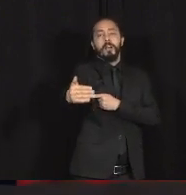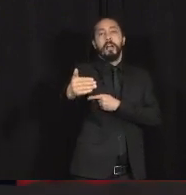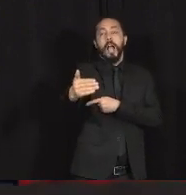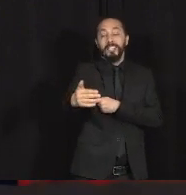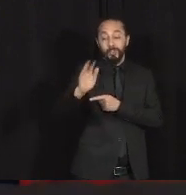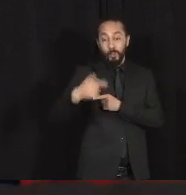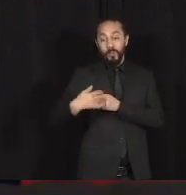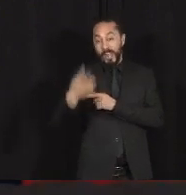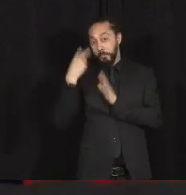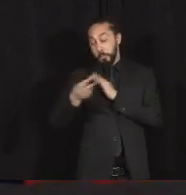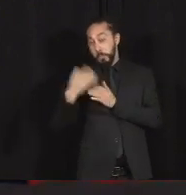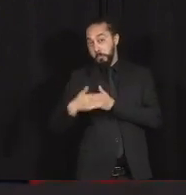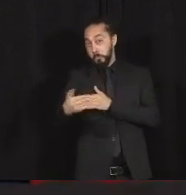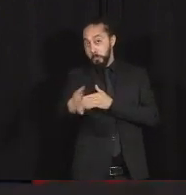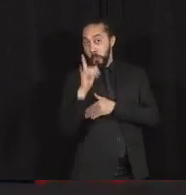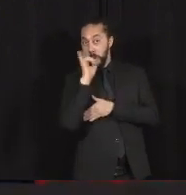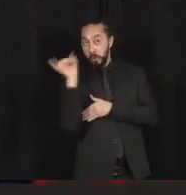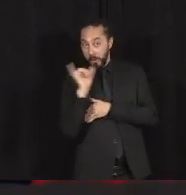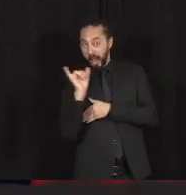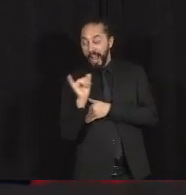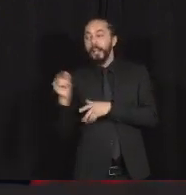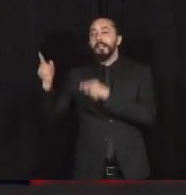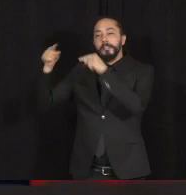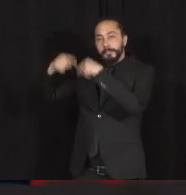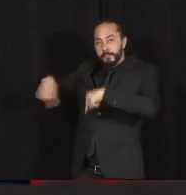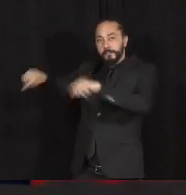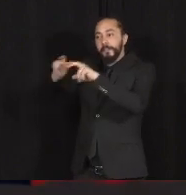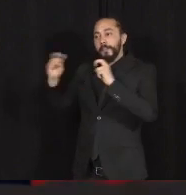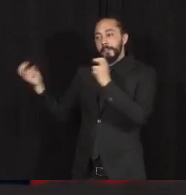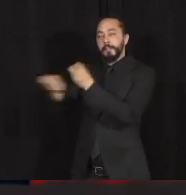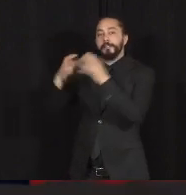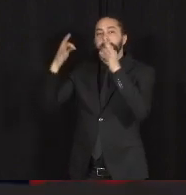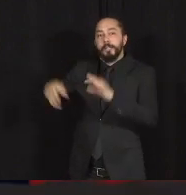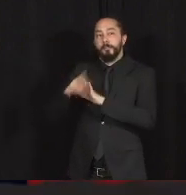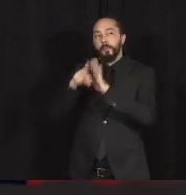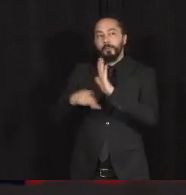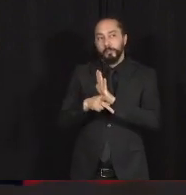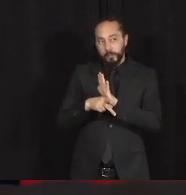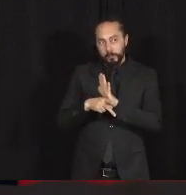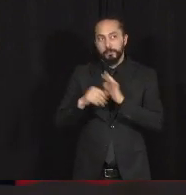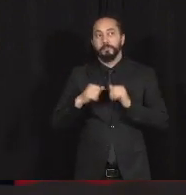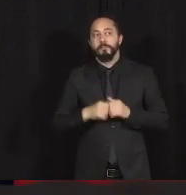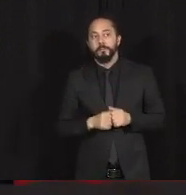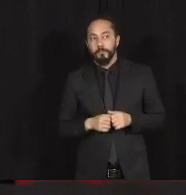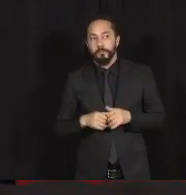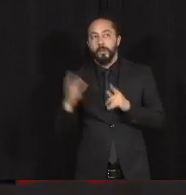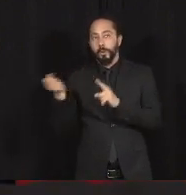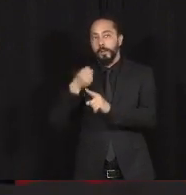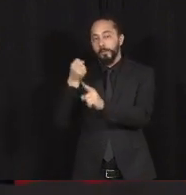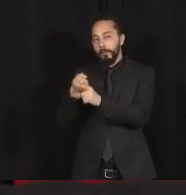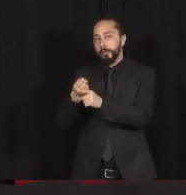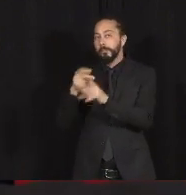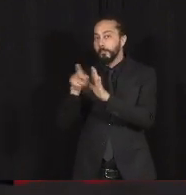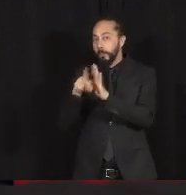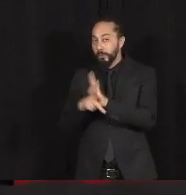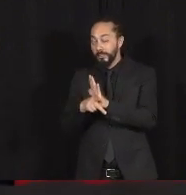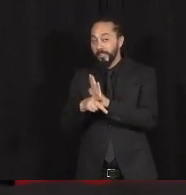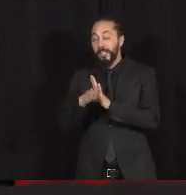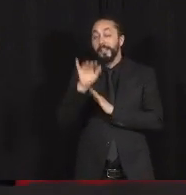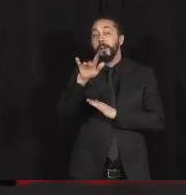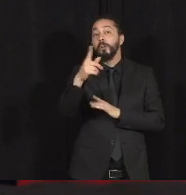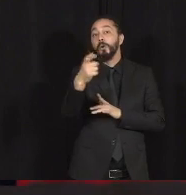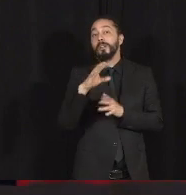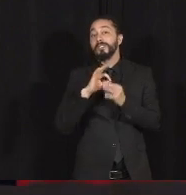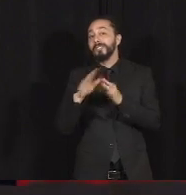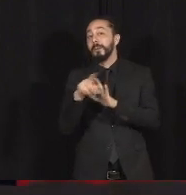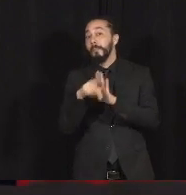Your second point about testing is also important. Public Health Ontario,